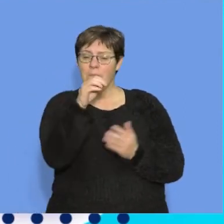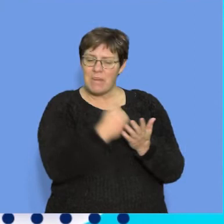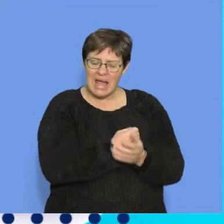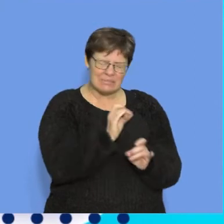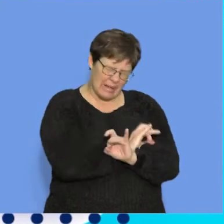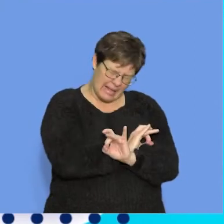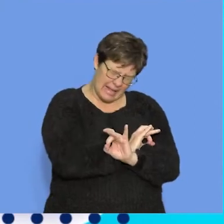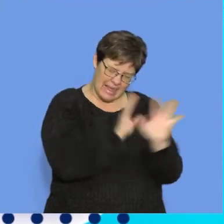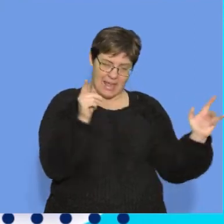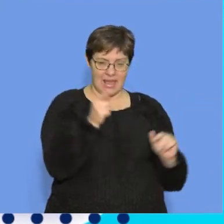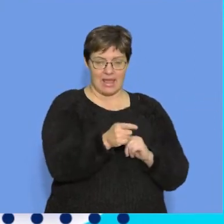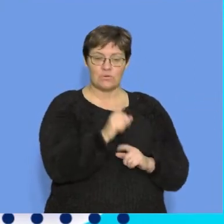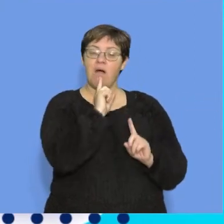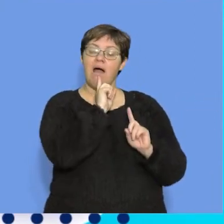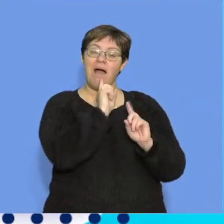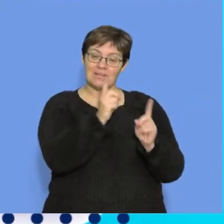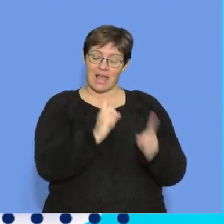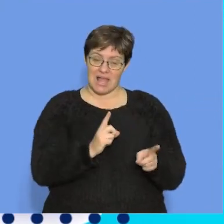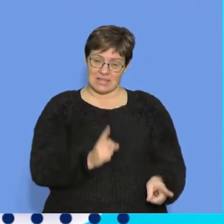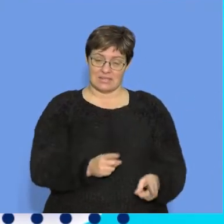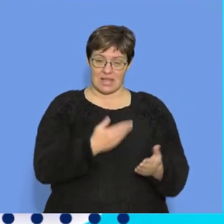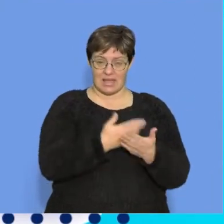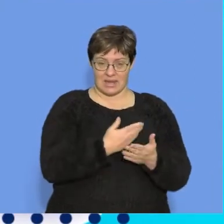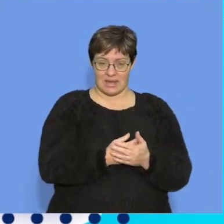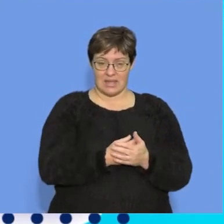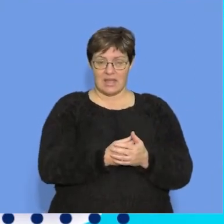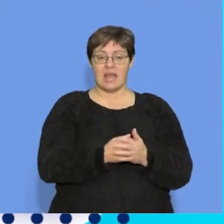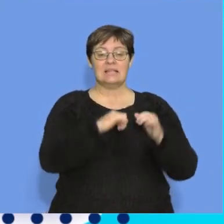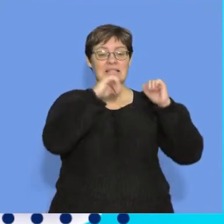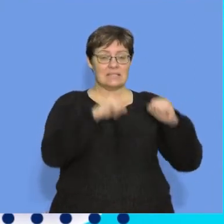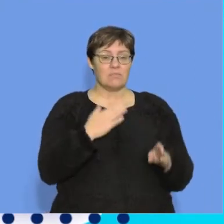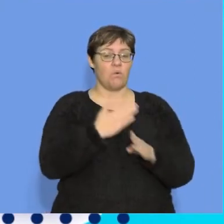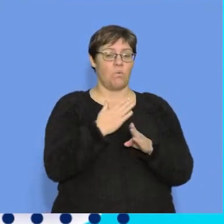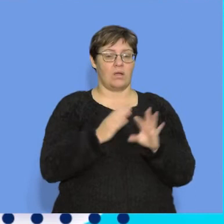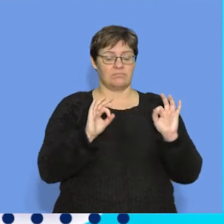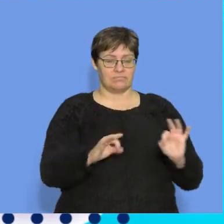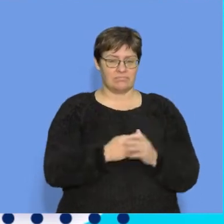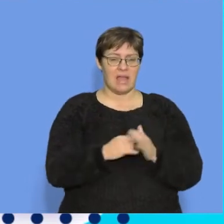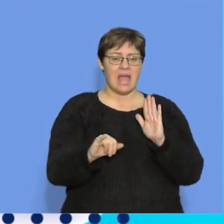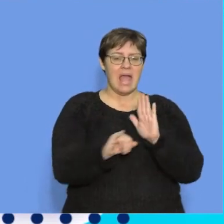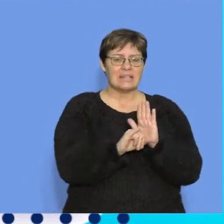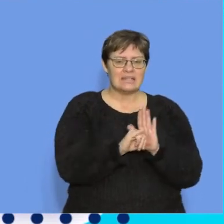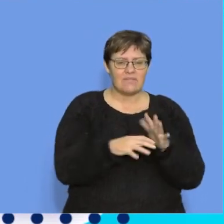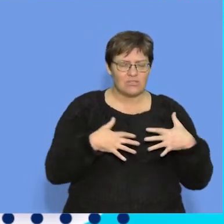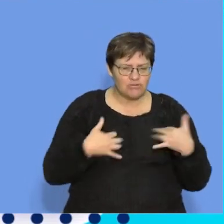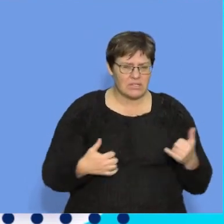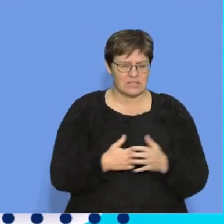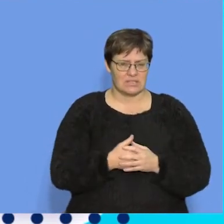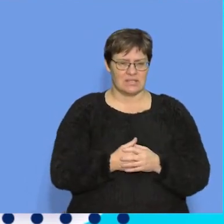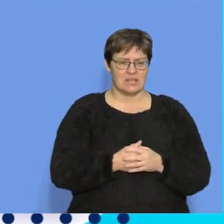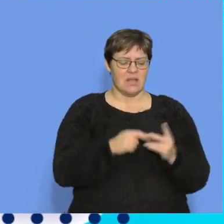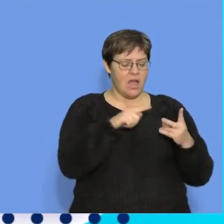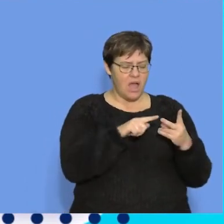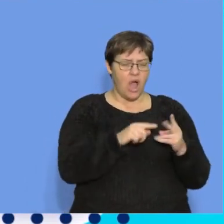very clear and be able to answer these questions. Get a system that works. Identify the stress, recognize what